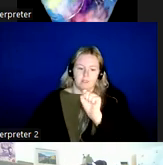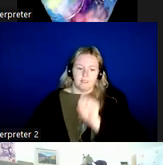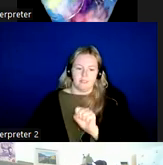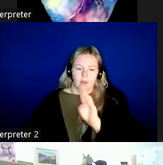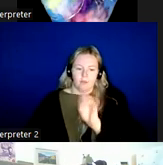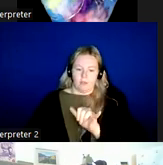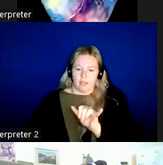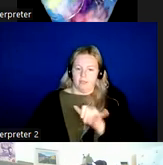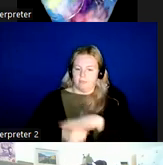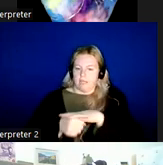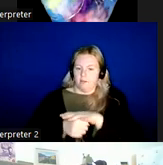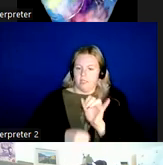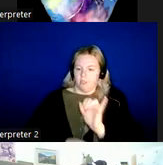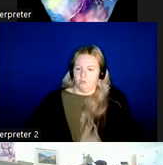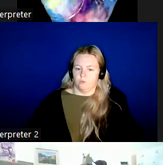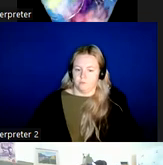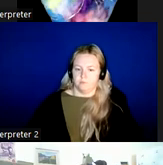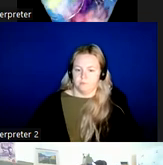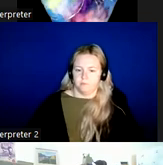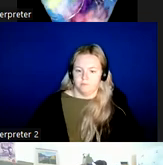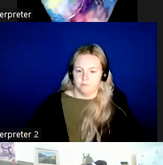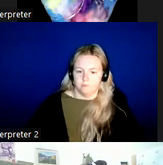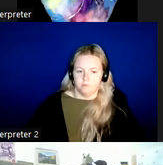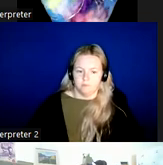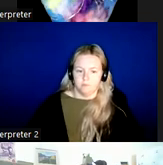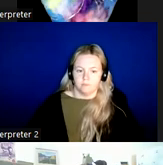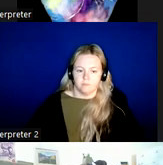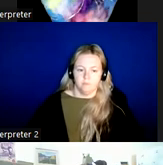to see. Okay. Conception Bay South, okay.